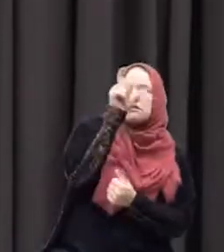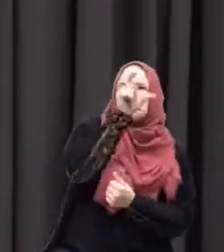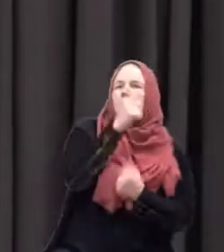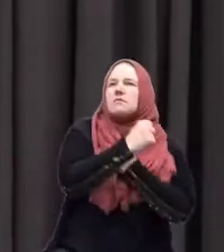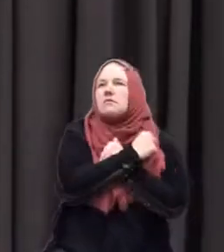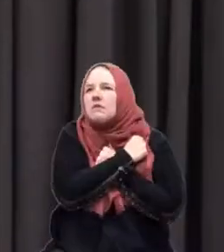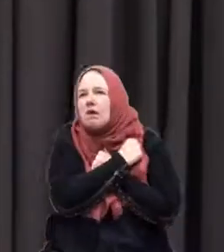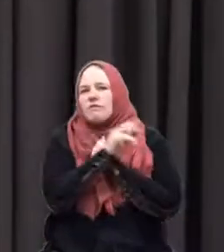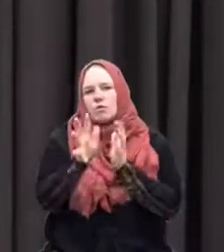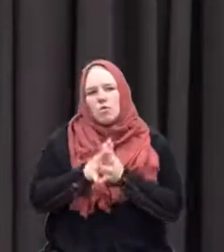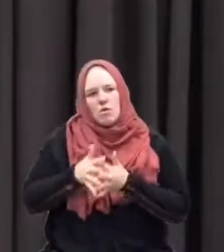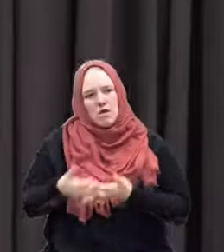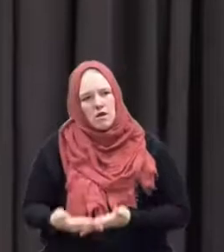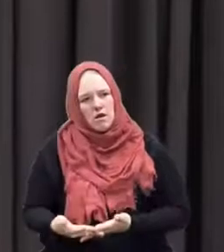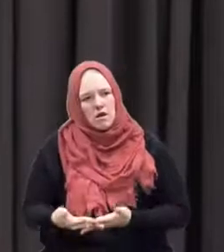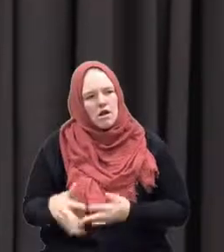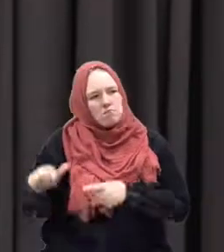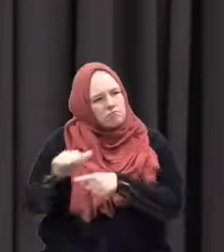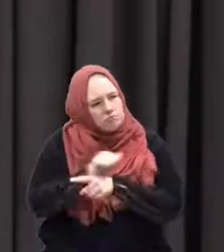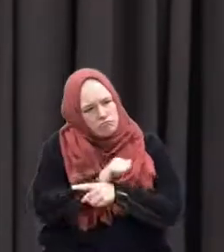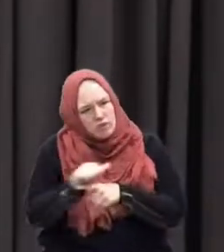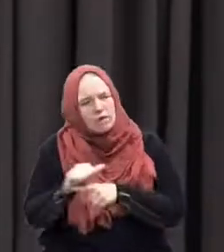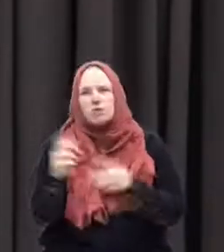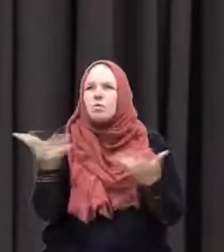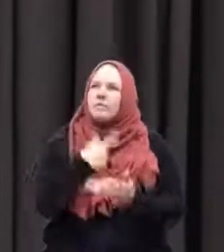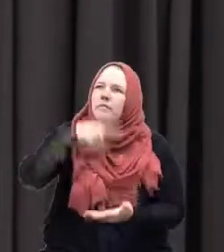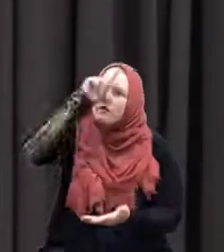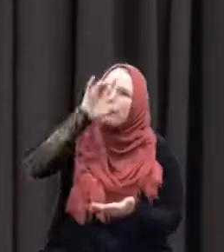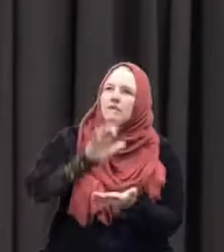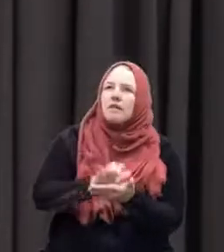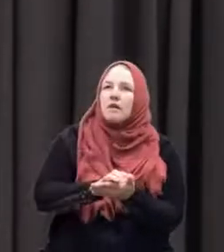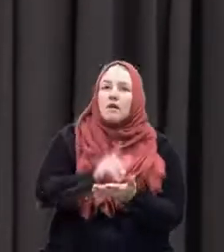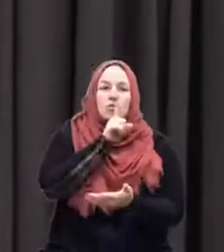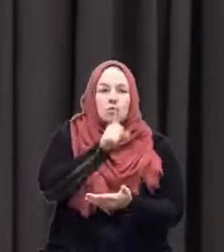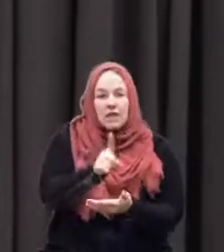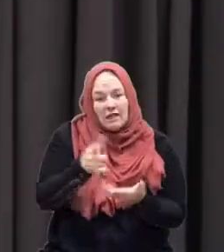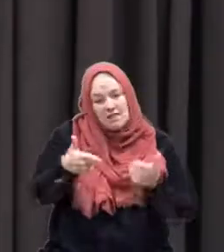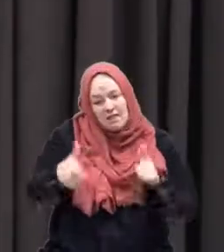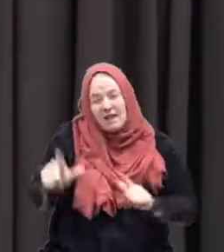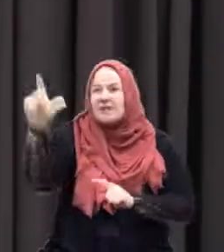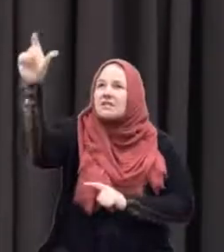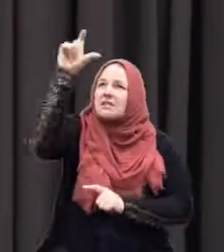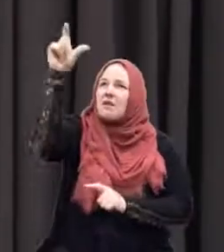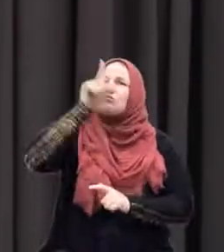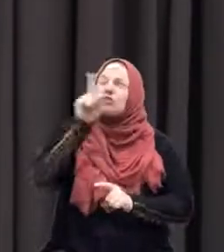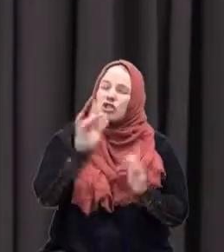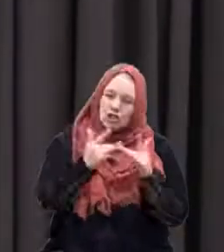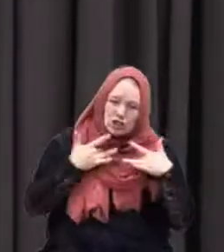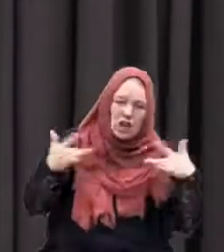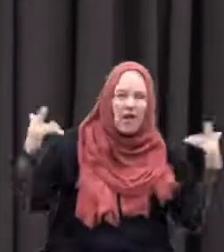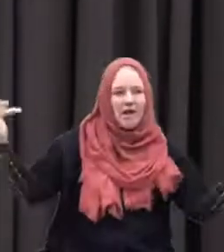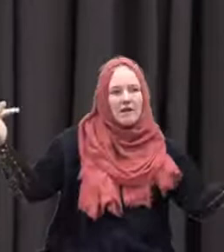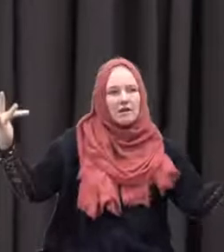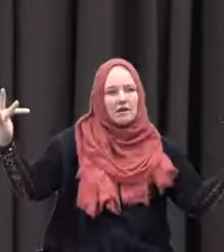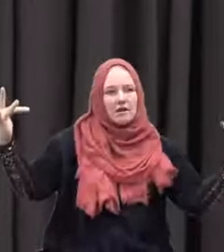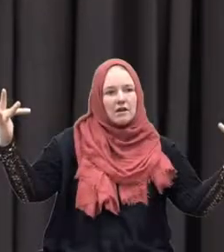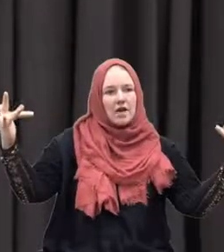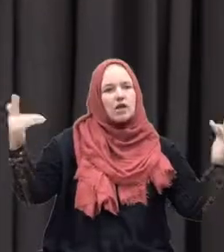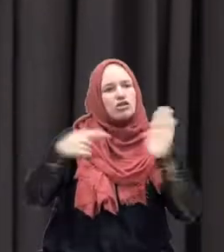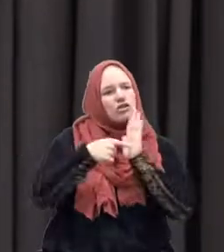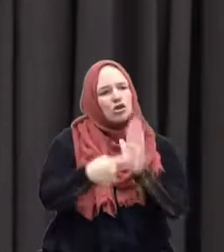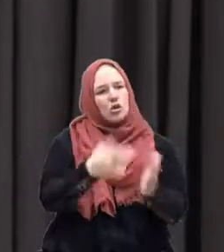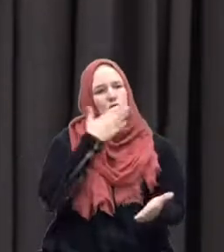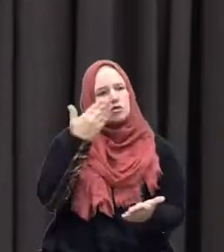love the Quran and to practice what we believe and to let Islam shine and radiate